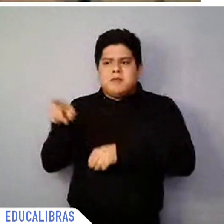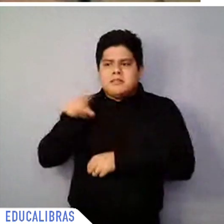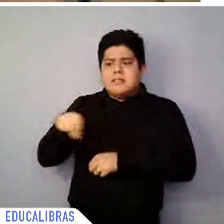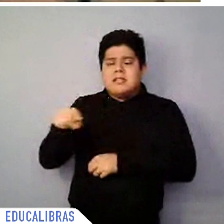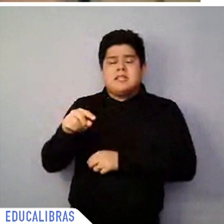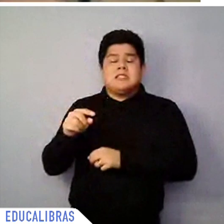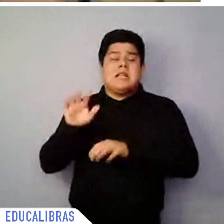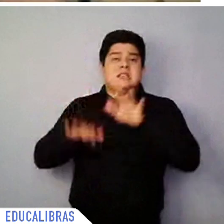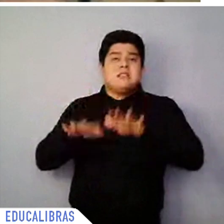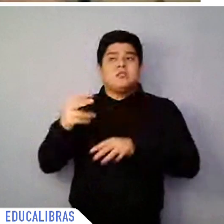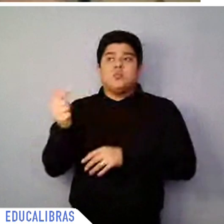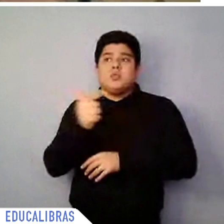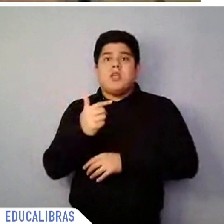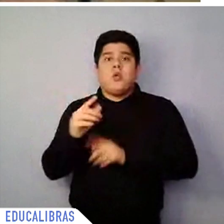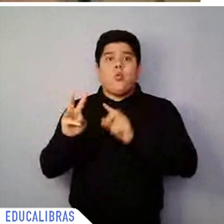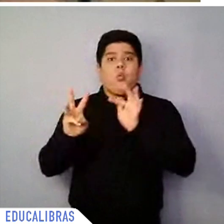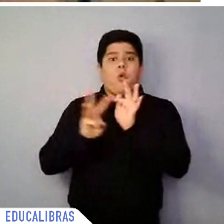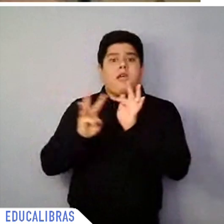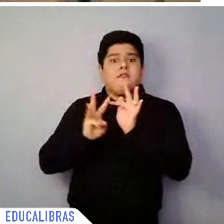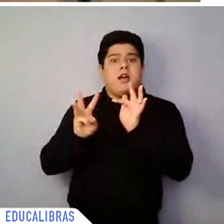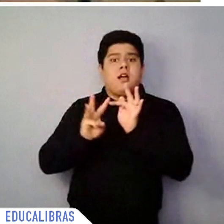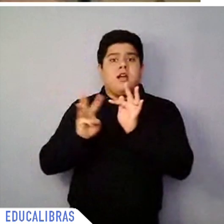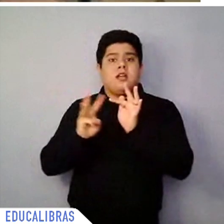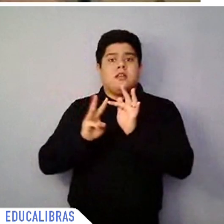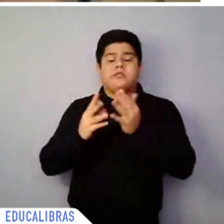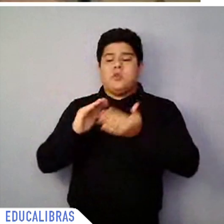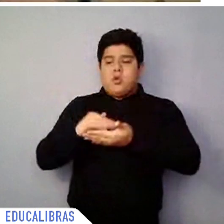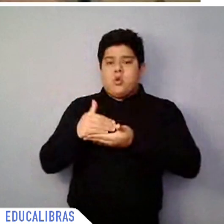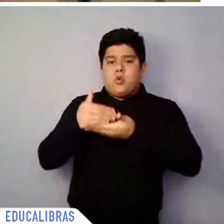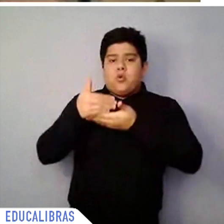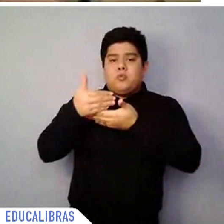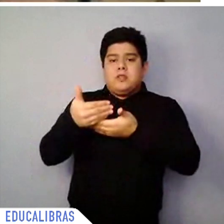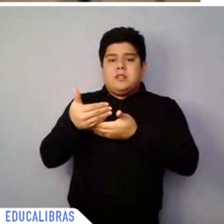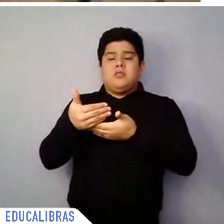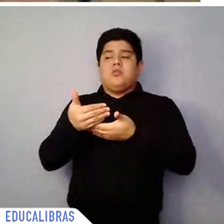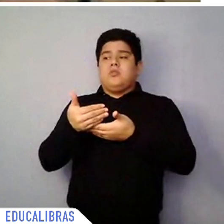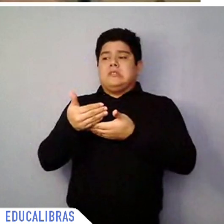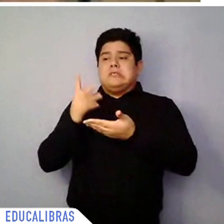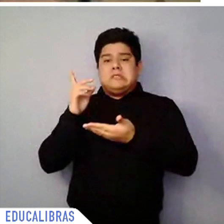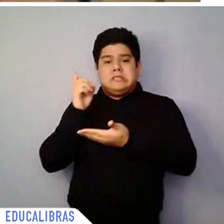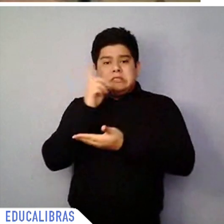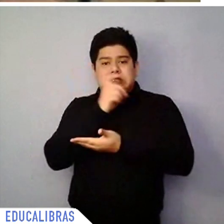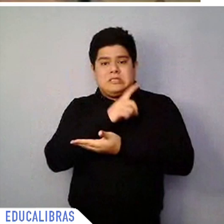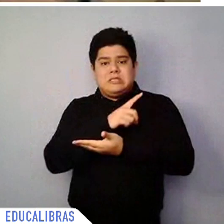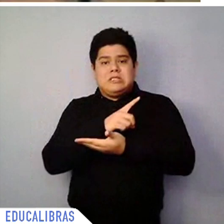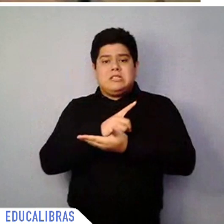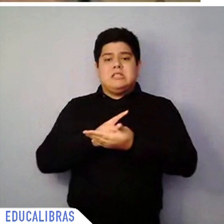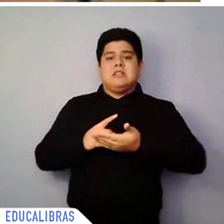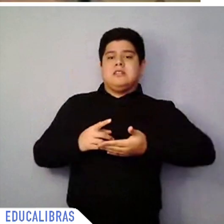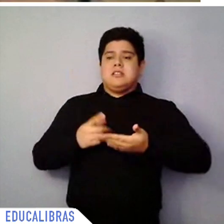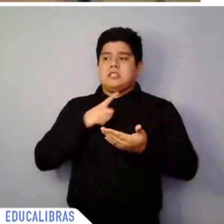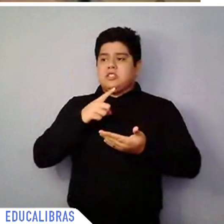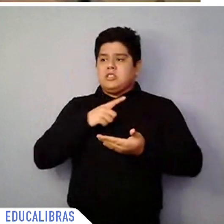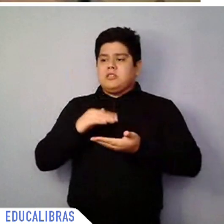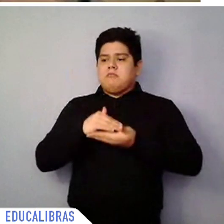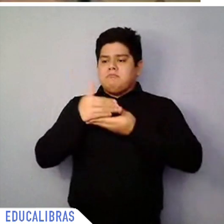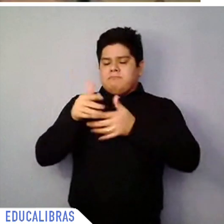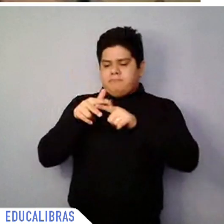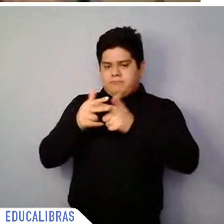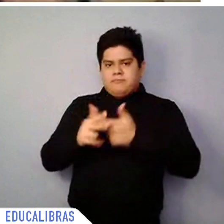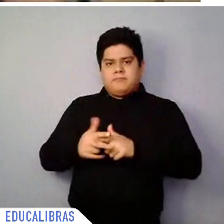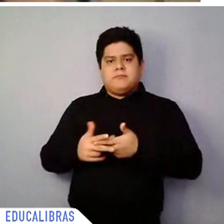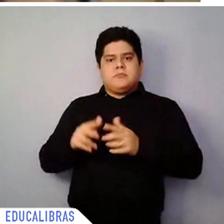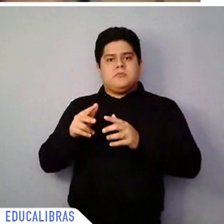is just so beautiful because sometimes they don't have Wi-Fi, they don't have a computer. Most of them don't have the resources, but